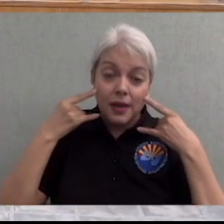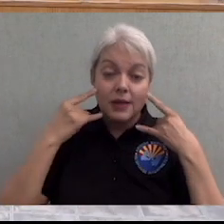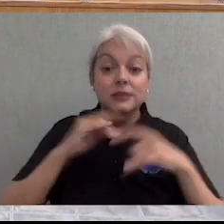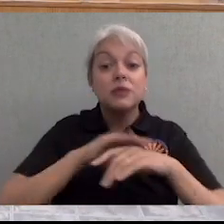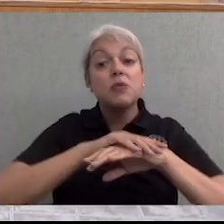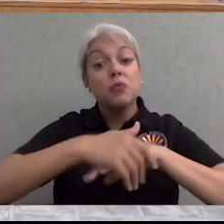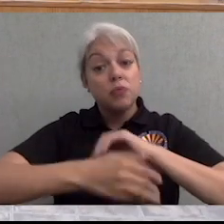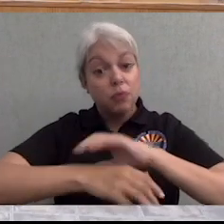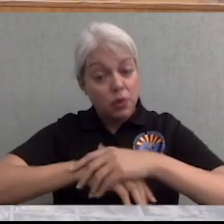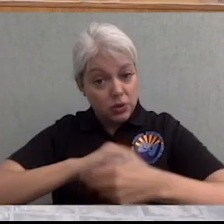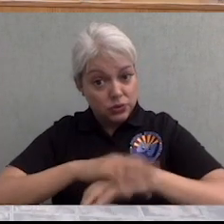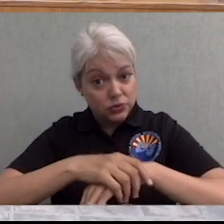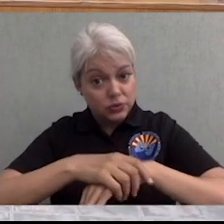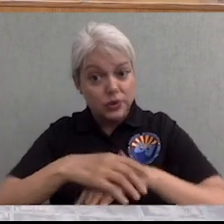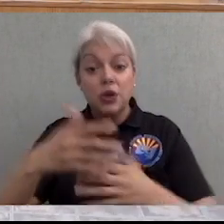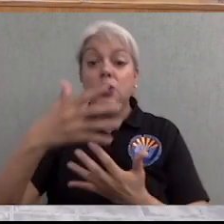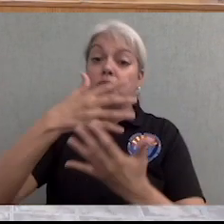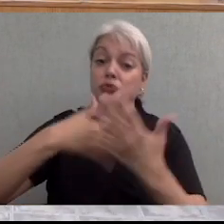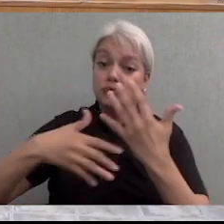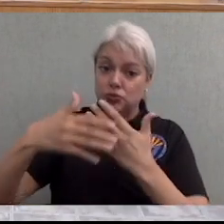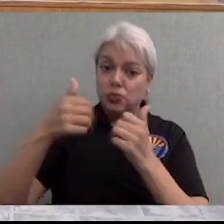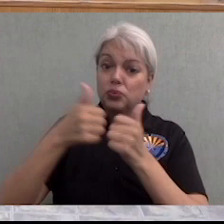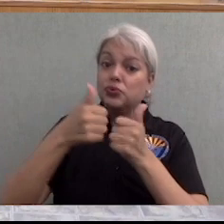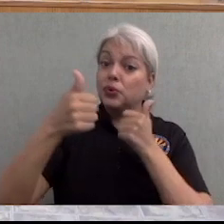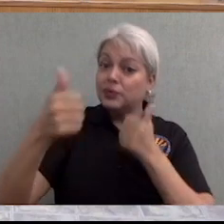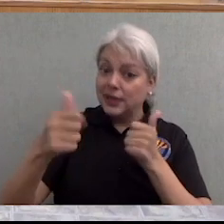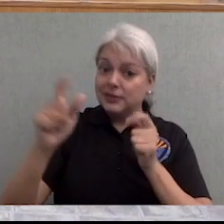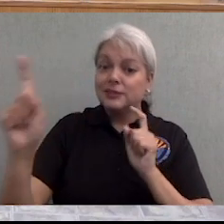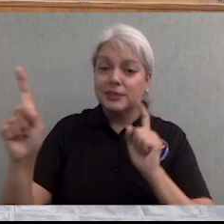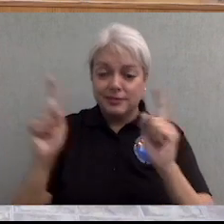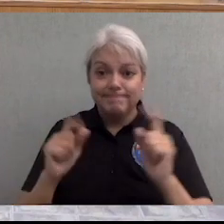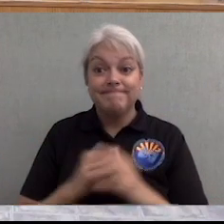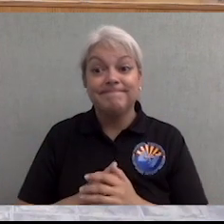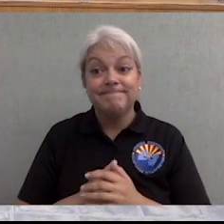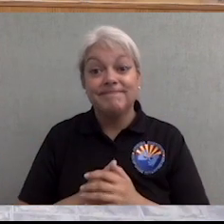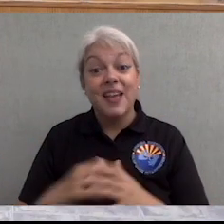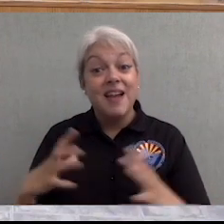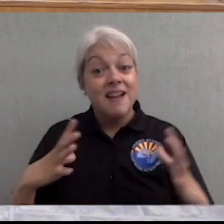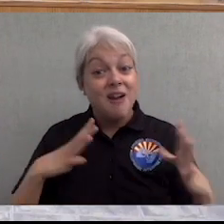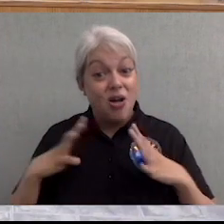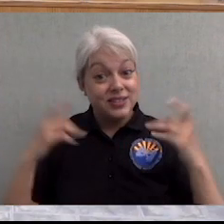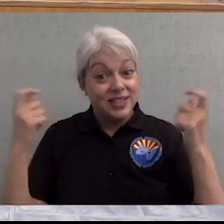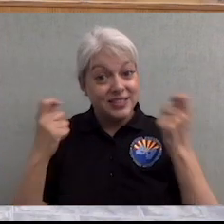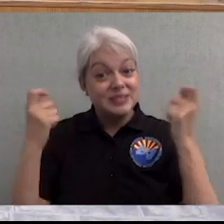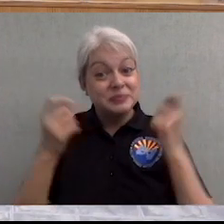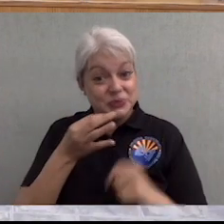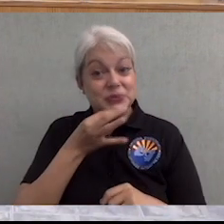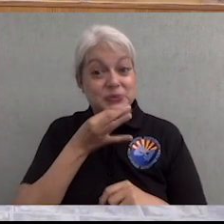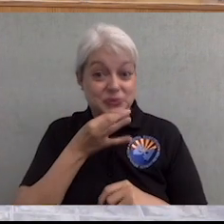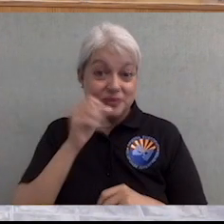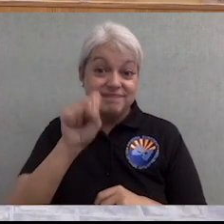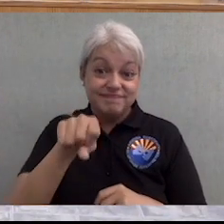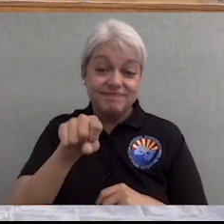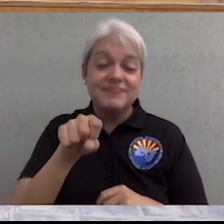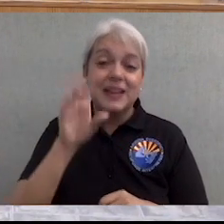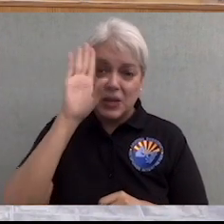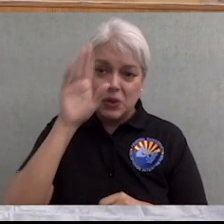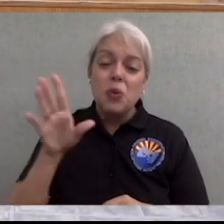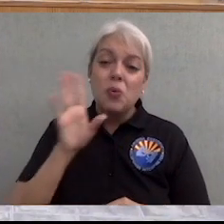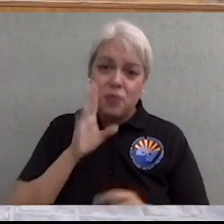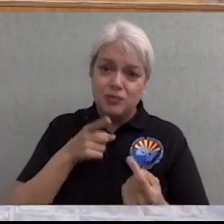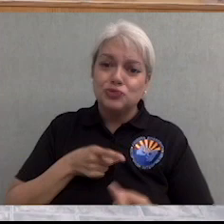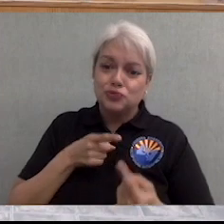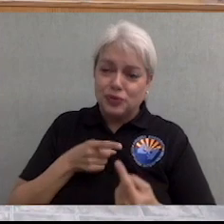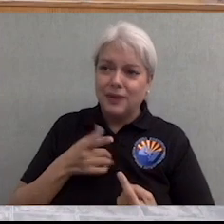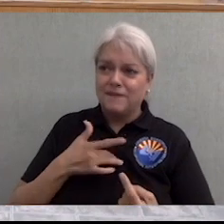distance. The holidays are coming up, and this is going to be very difficult for everybody, not to be able to travel